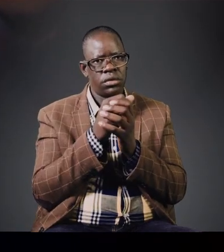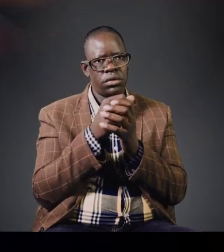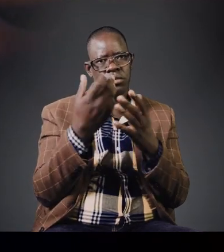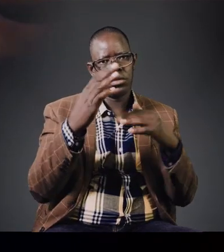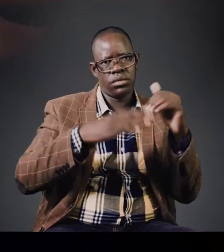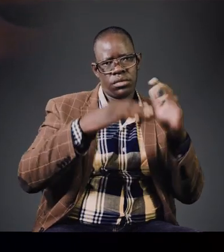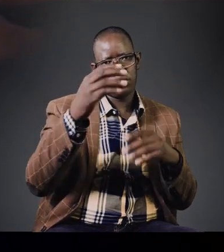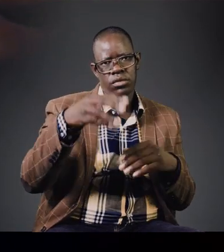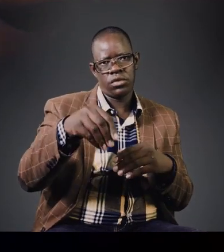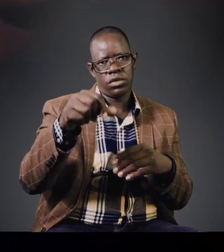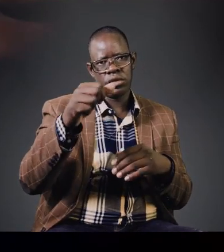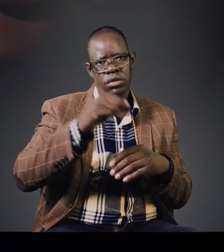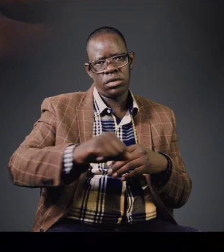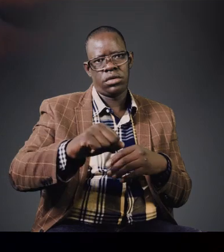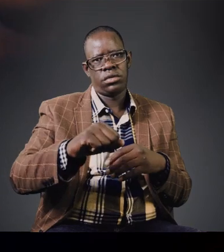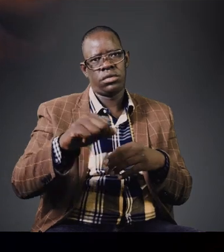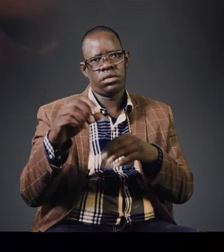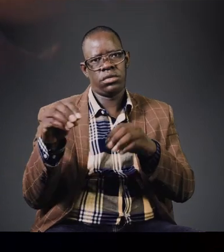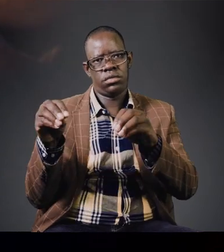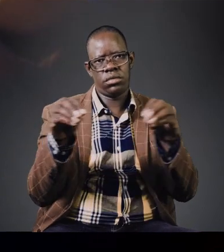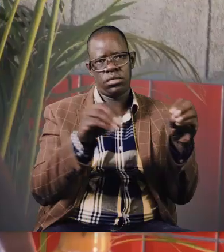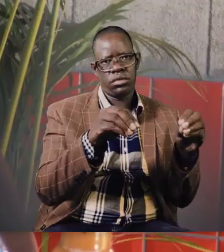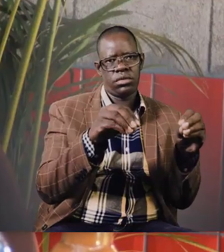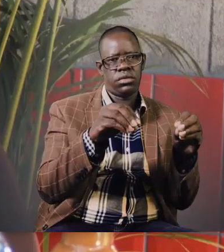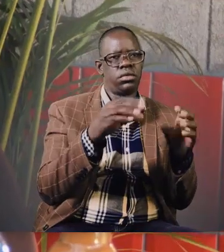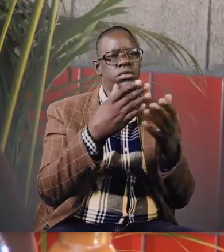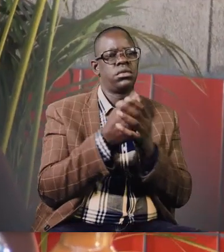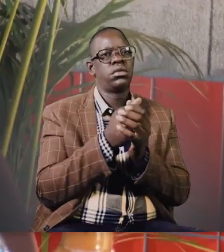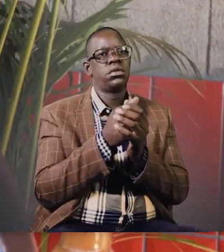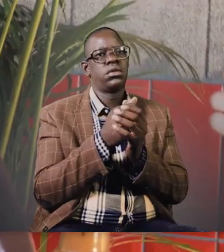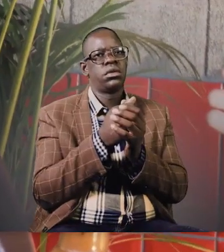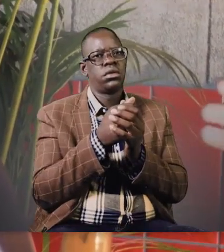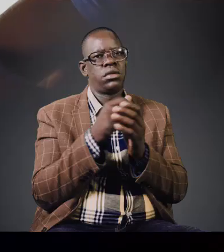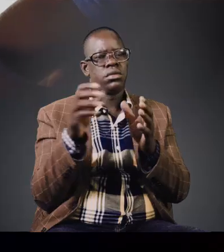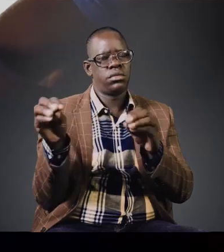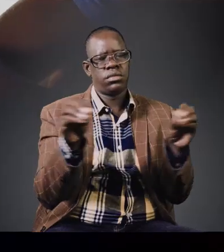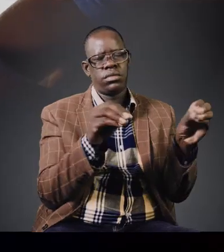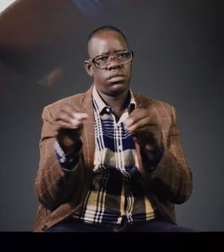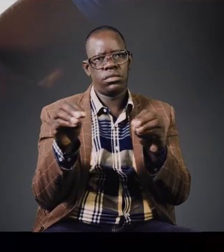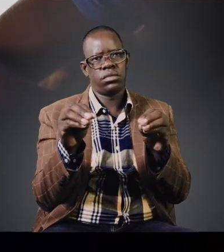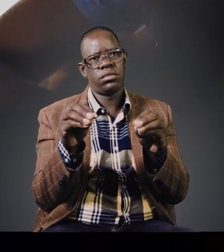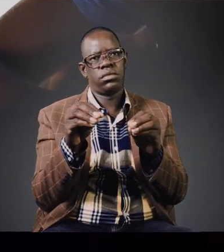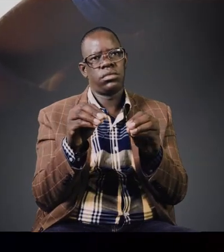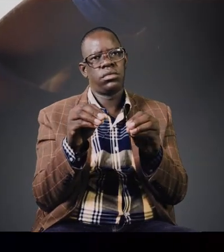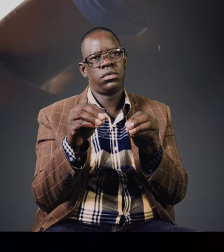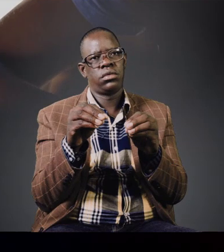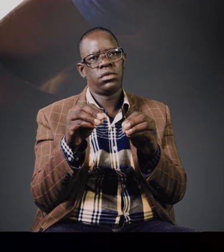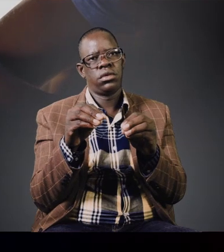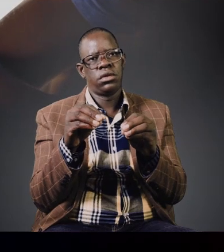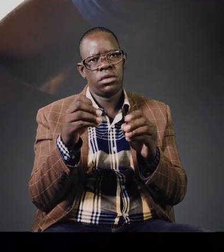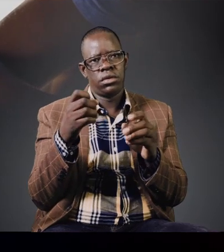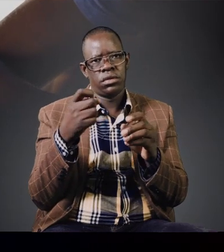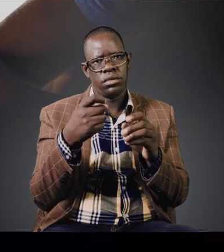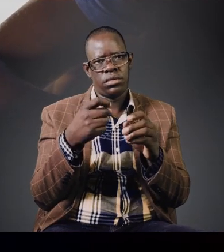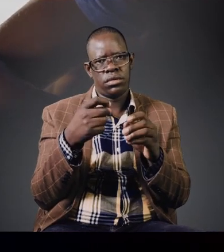or should also not build on land that was reclaimed by ocean. Because during an earthquake it turns into mud, and also which